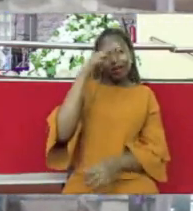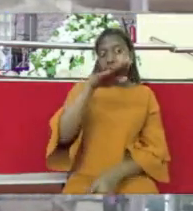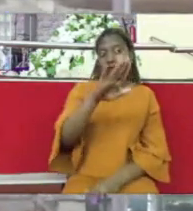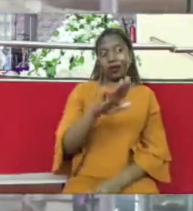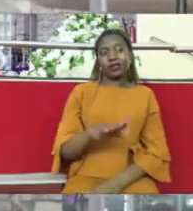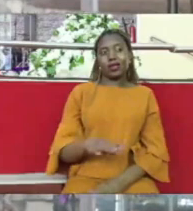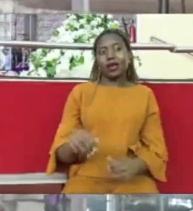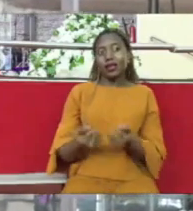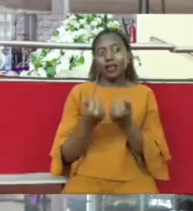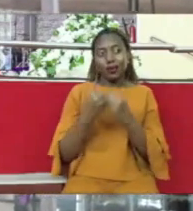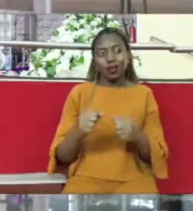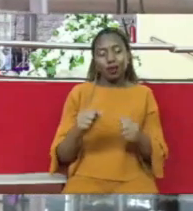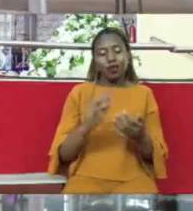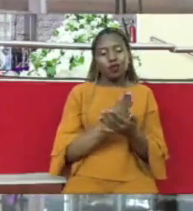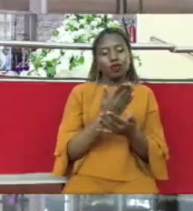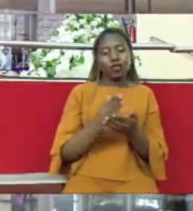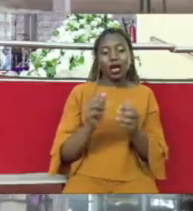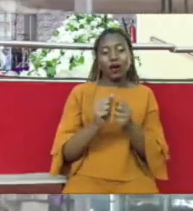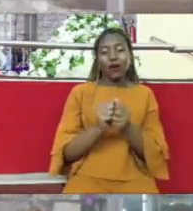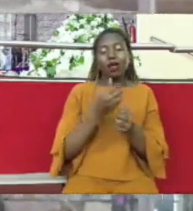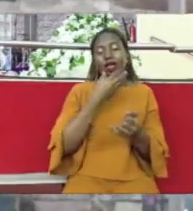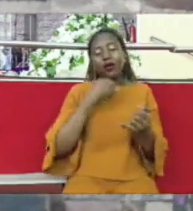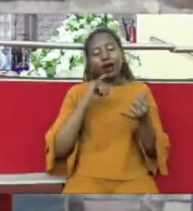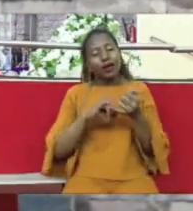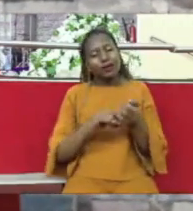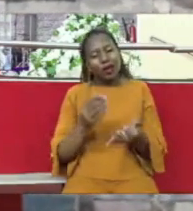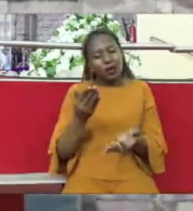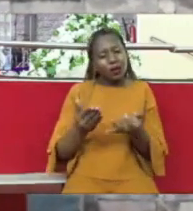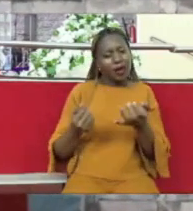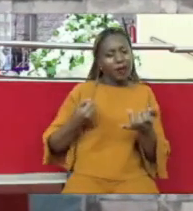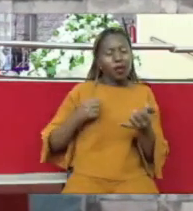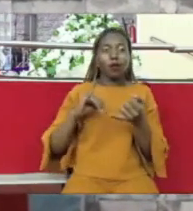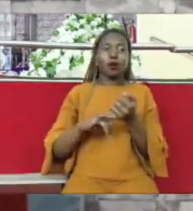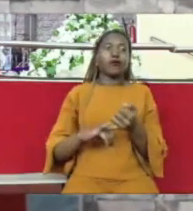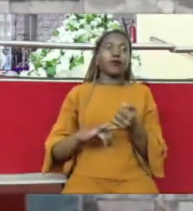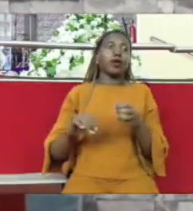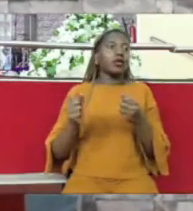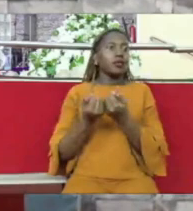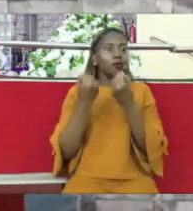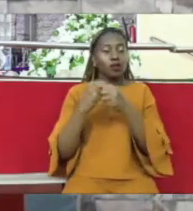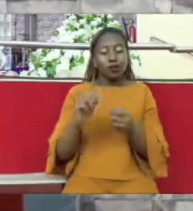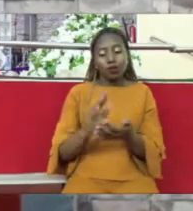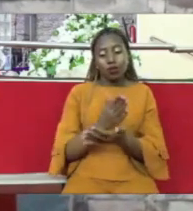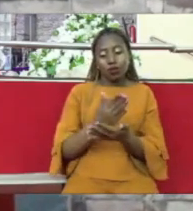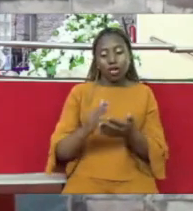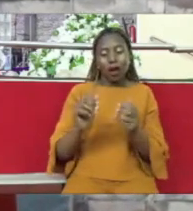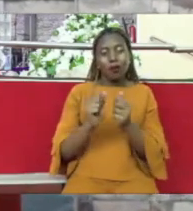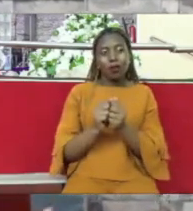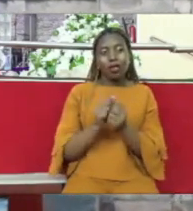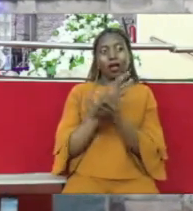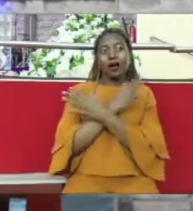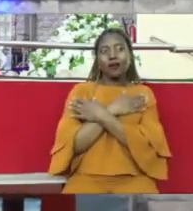with your spouse. Hauwezi ukamwambia bwana ama bibi. You cannot even share with a friend. Hauwezi hata kumwambia rafiki. But I want to tell you